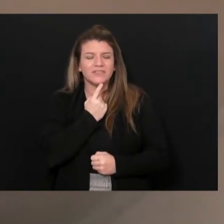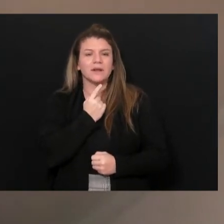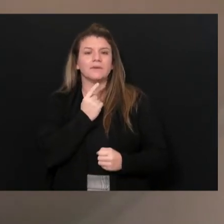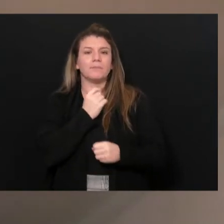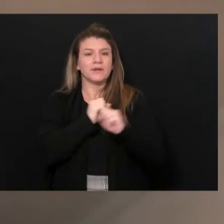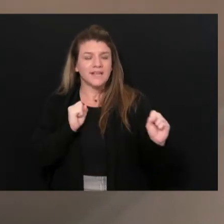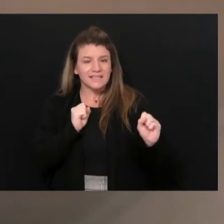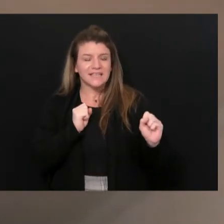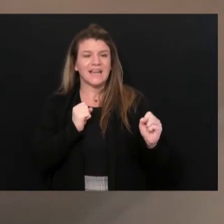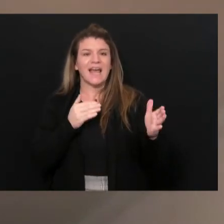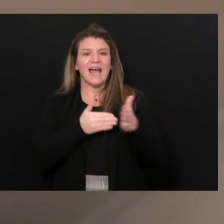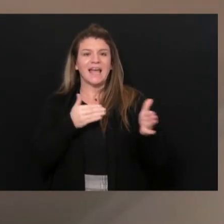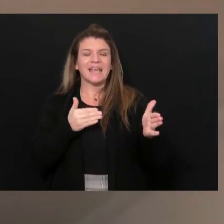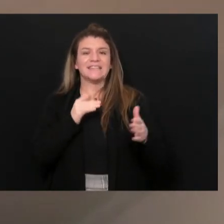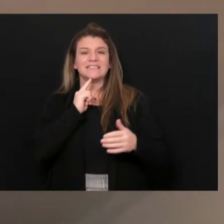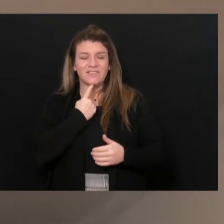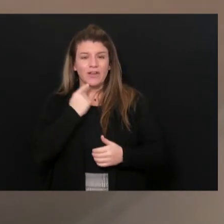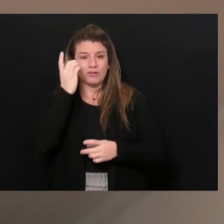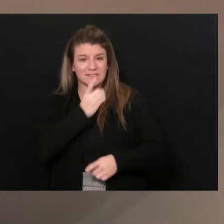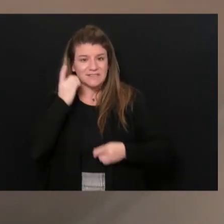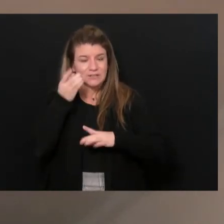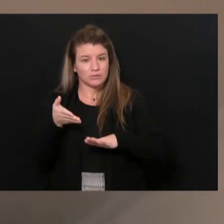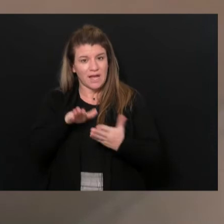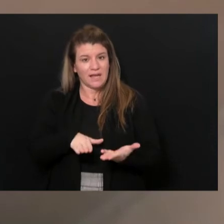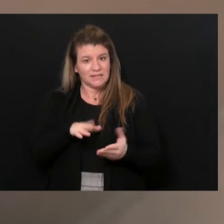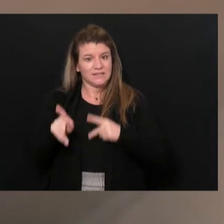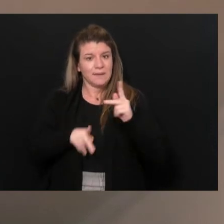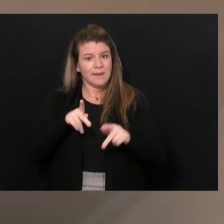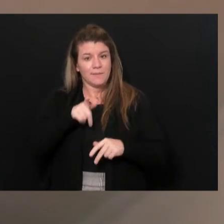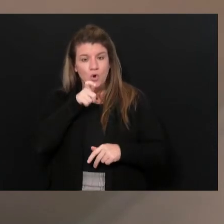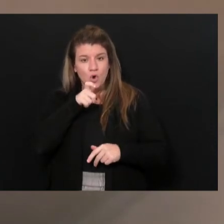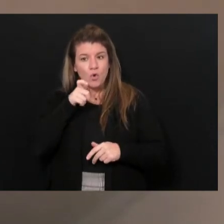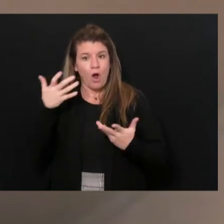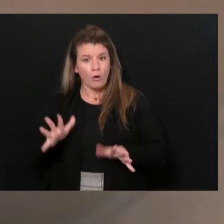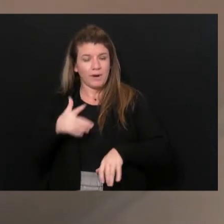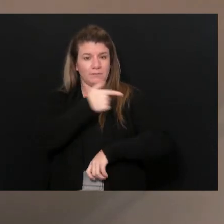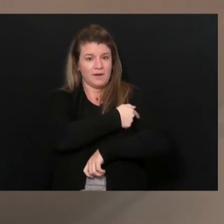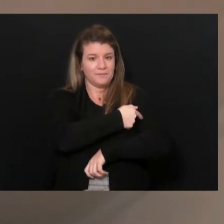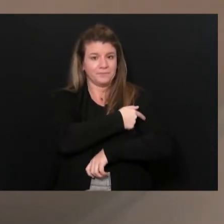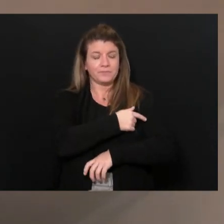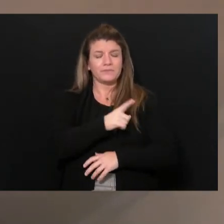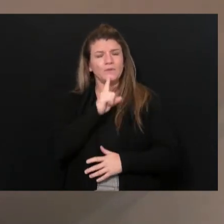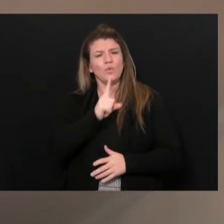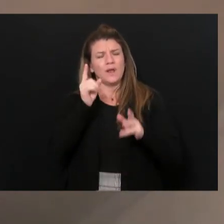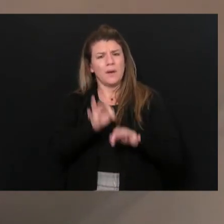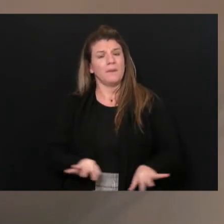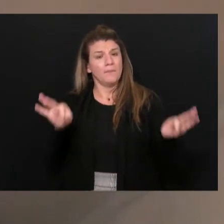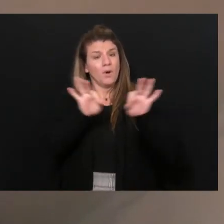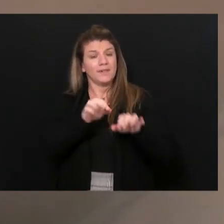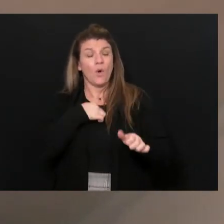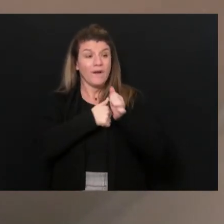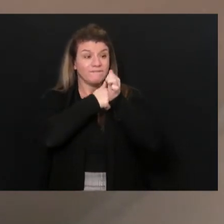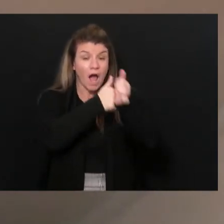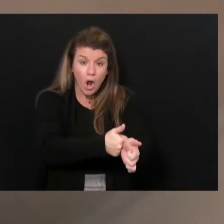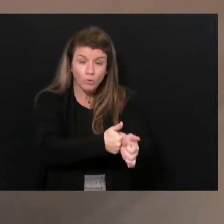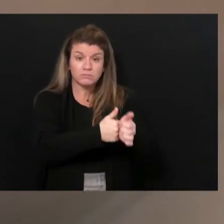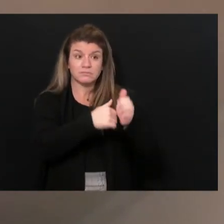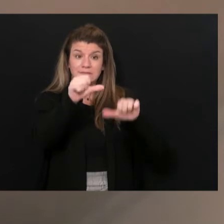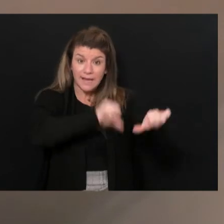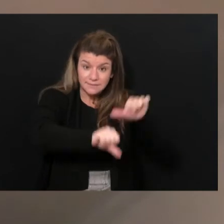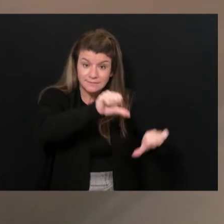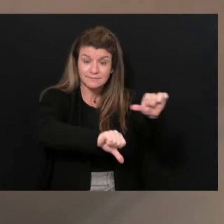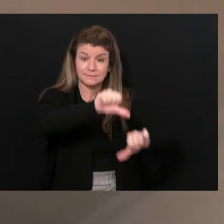against severe disease or dying in the people that were immunized. So I think it's really important that we stick with the science, and as things